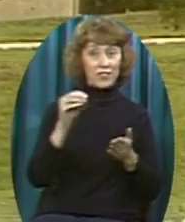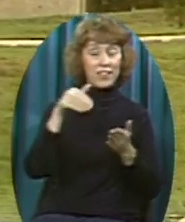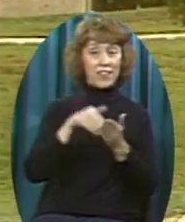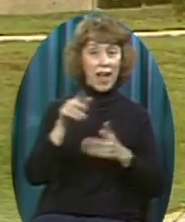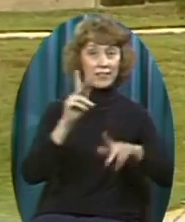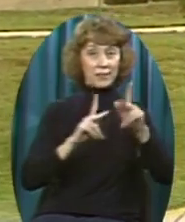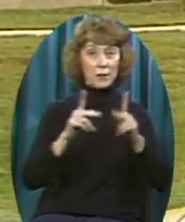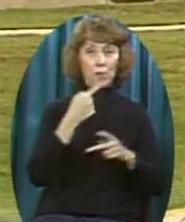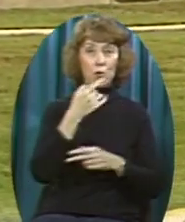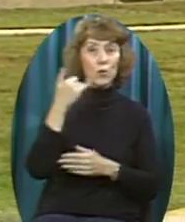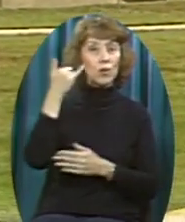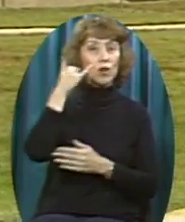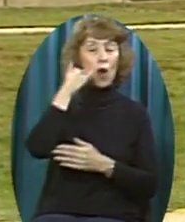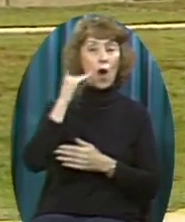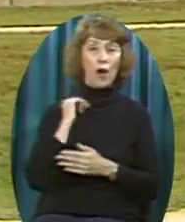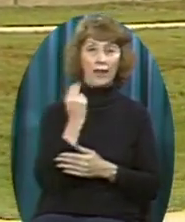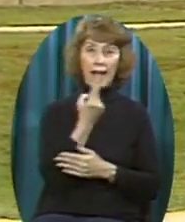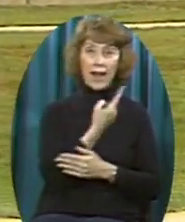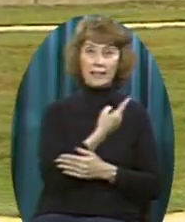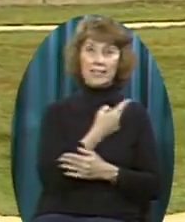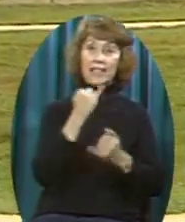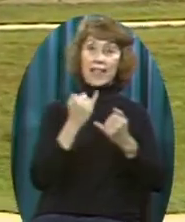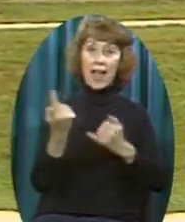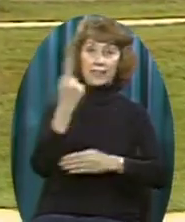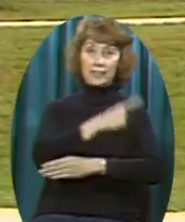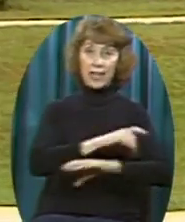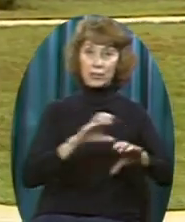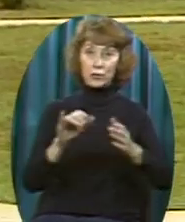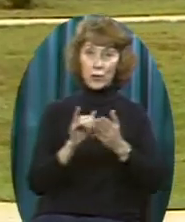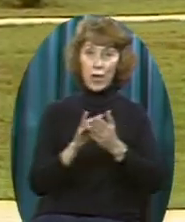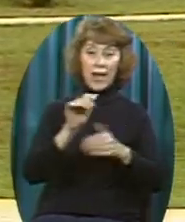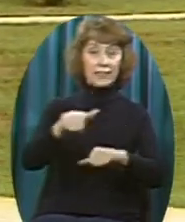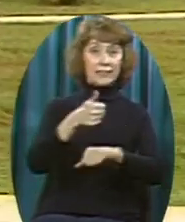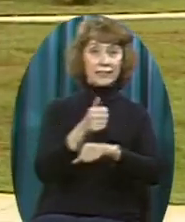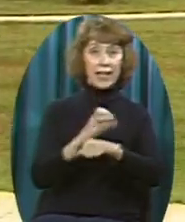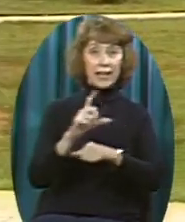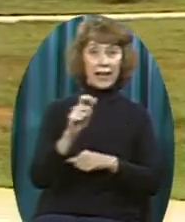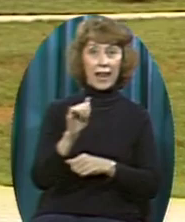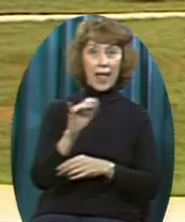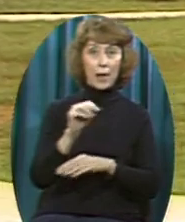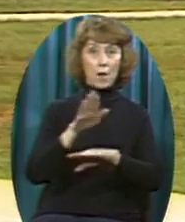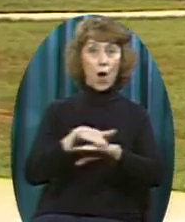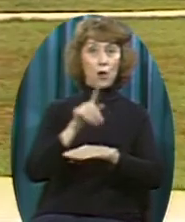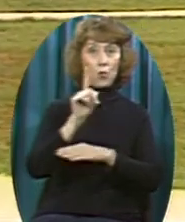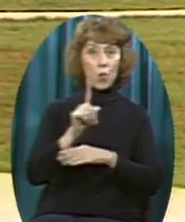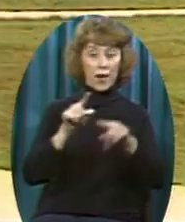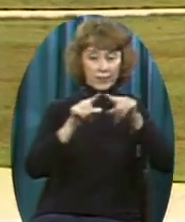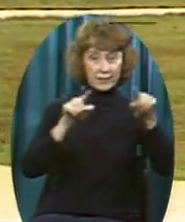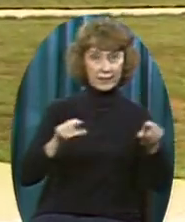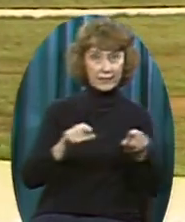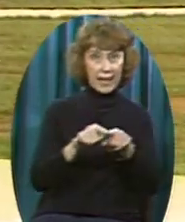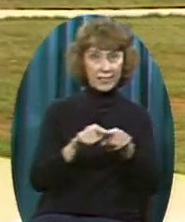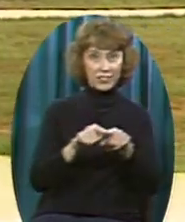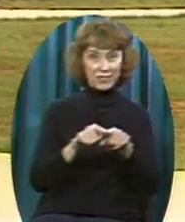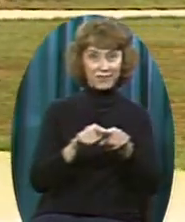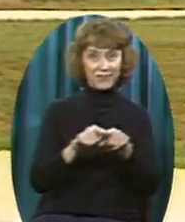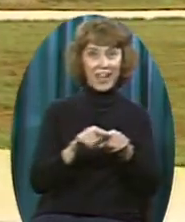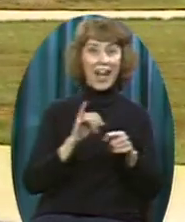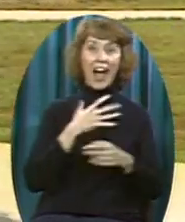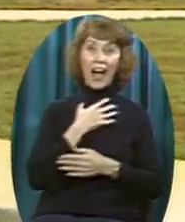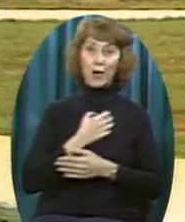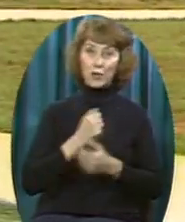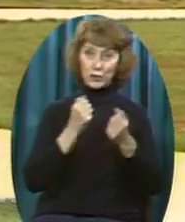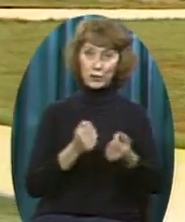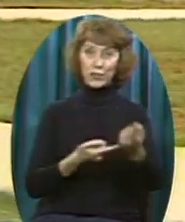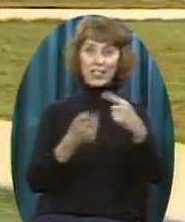just call us and stake your claim on one plat. I wish I could bring you to Lynchburg and show you what I'm seeing here